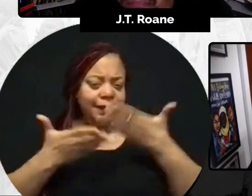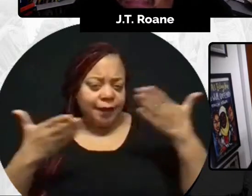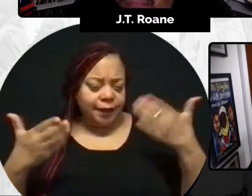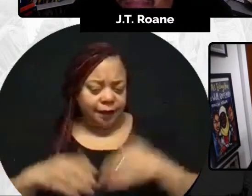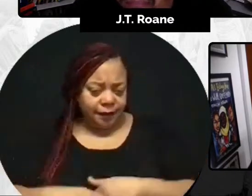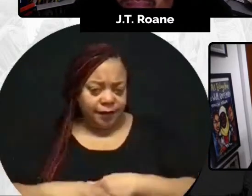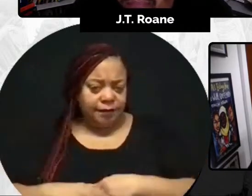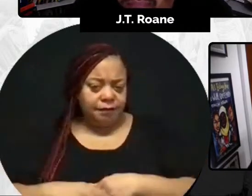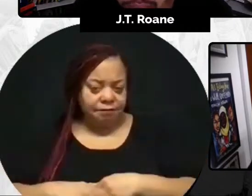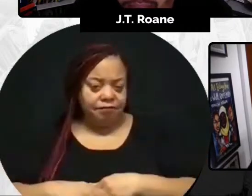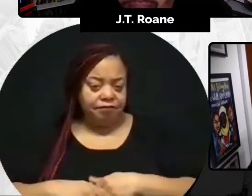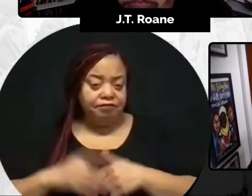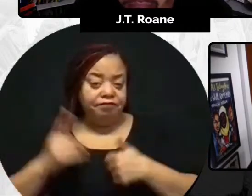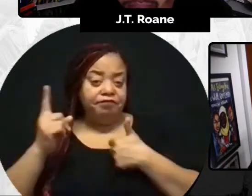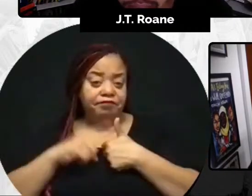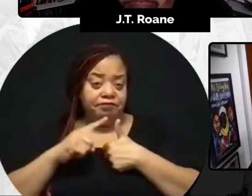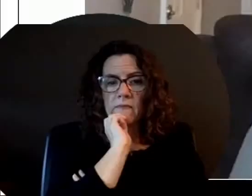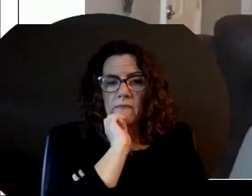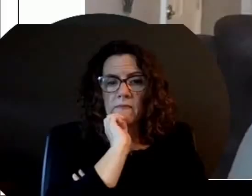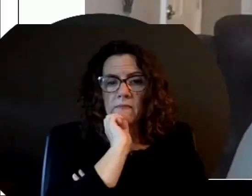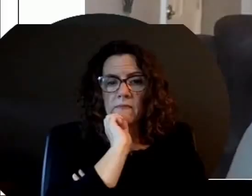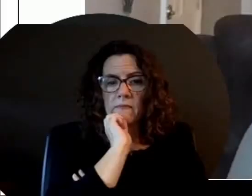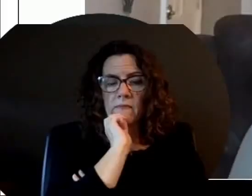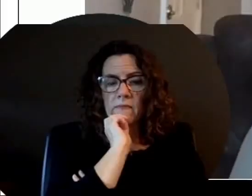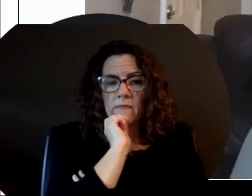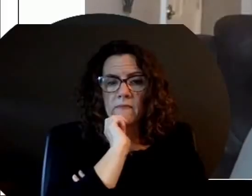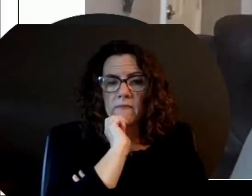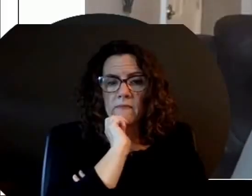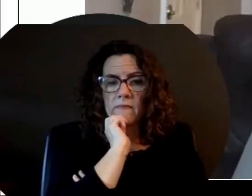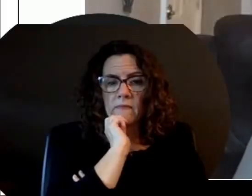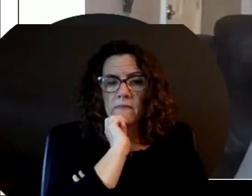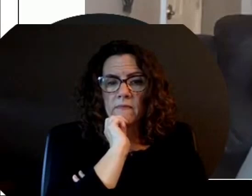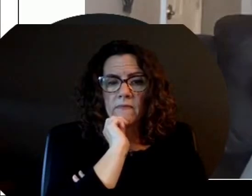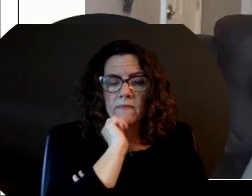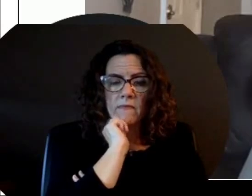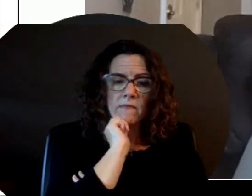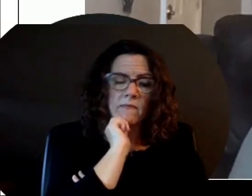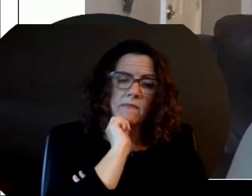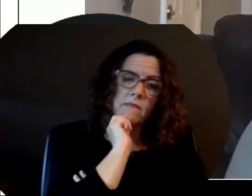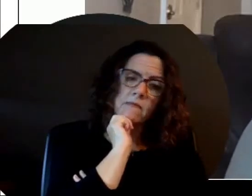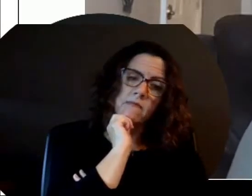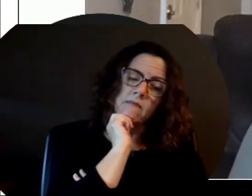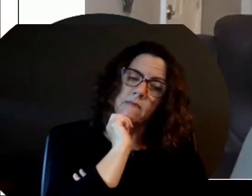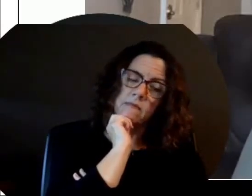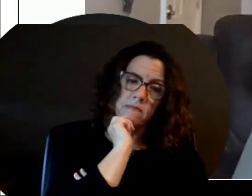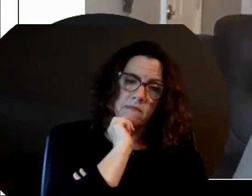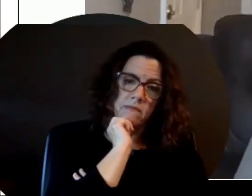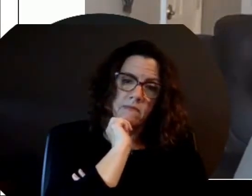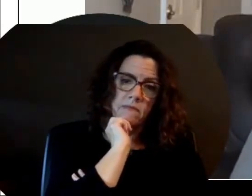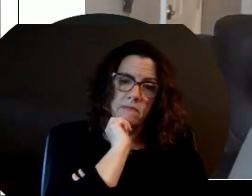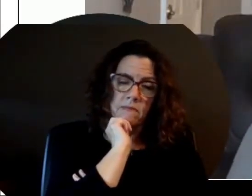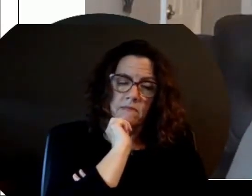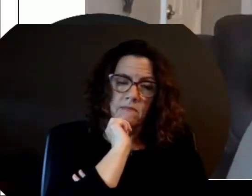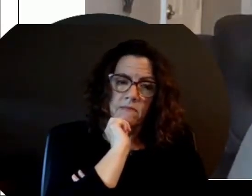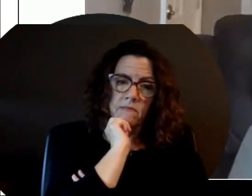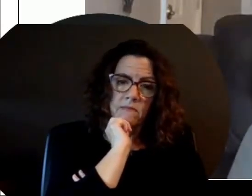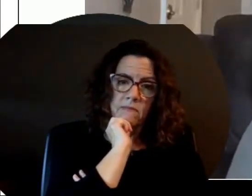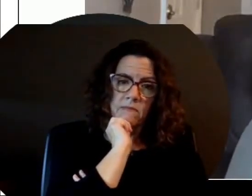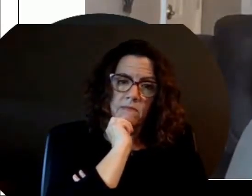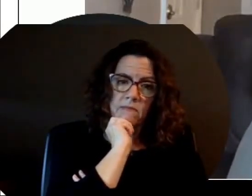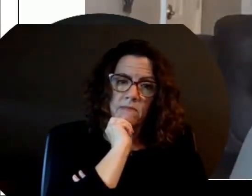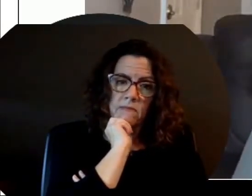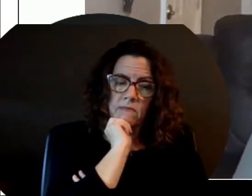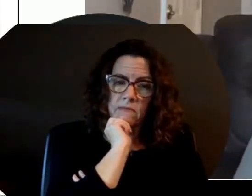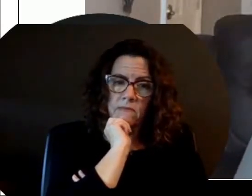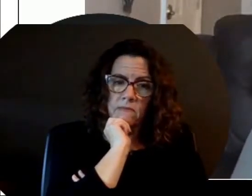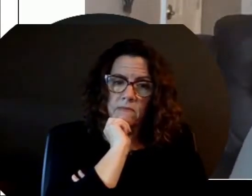the bottoms? Is what I wrote down as my notes, because I was thinking about that. I was like, to be honest, as someone who's been organizing for over a decade at